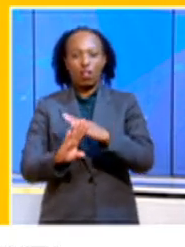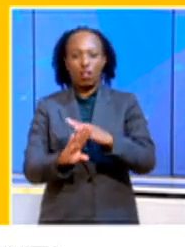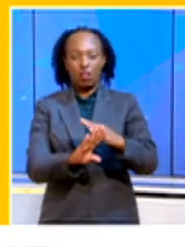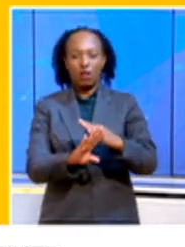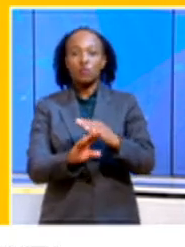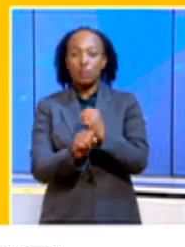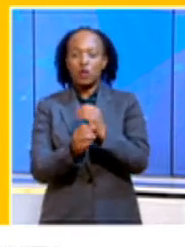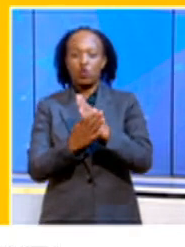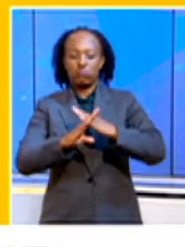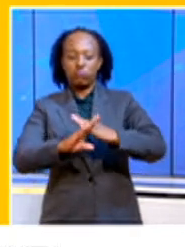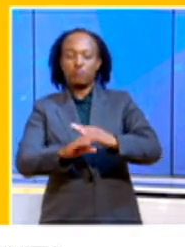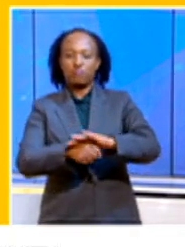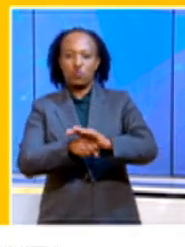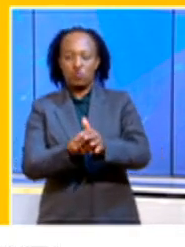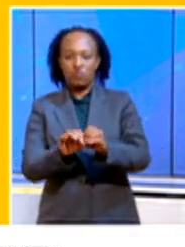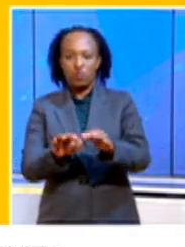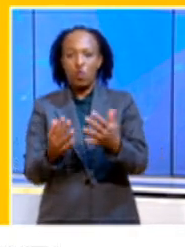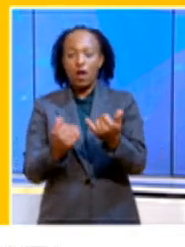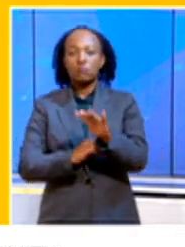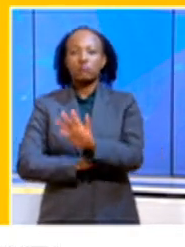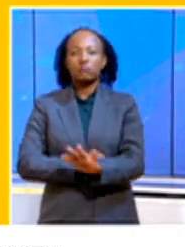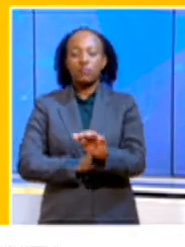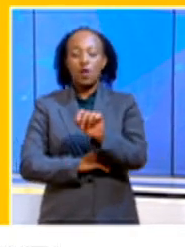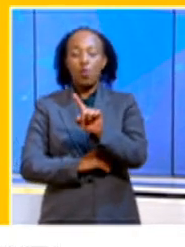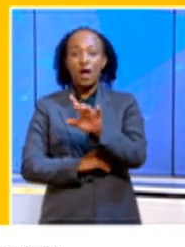herd immunity. With an estimated